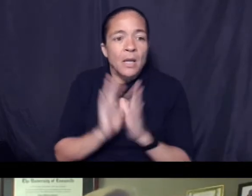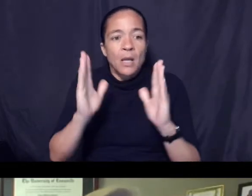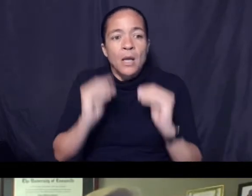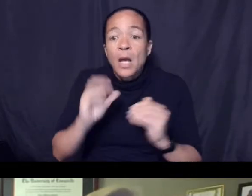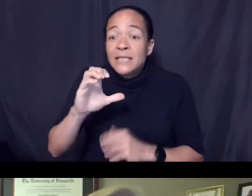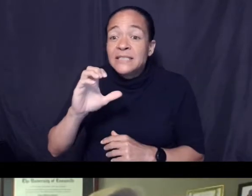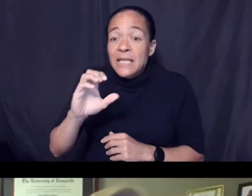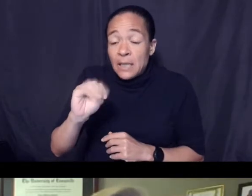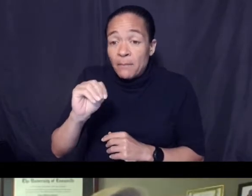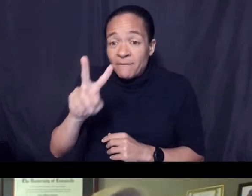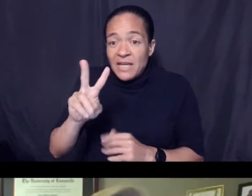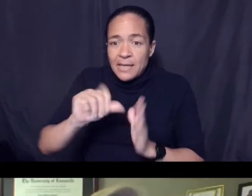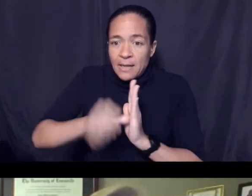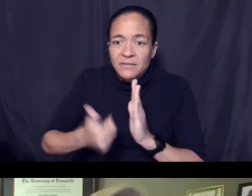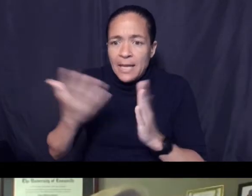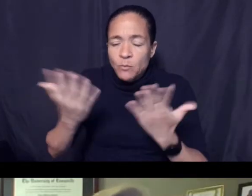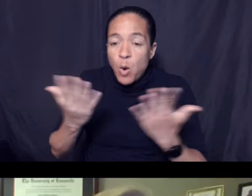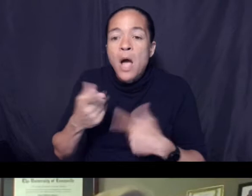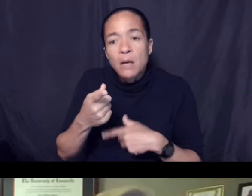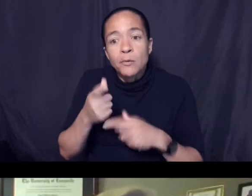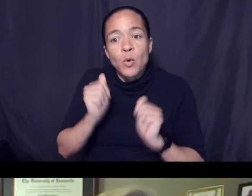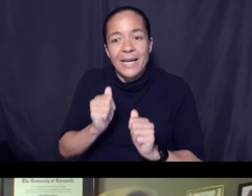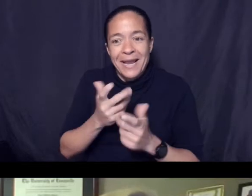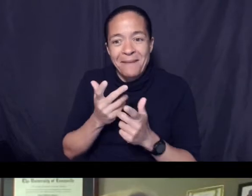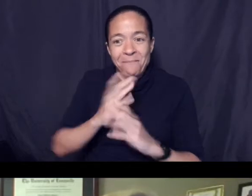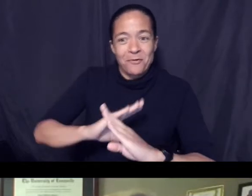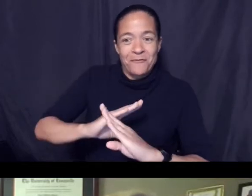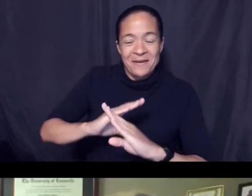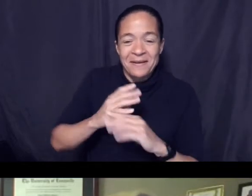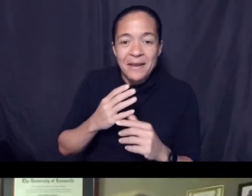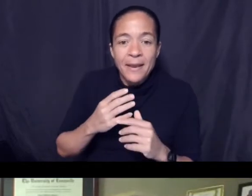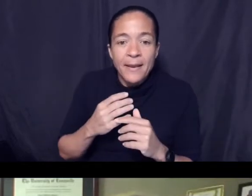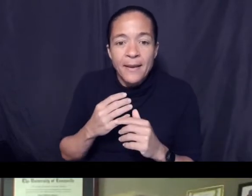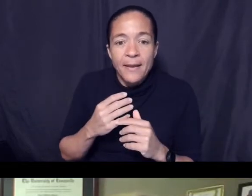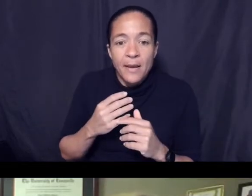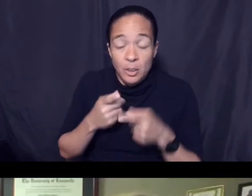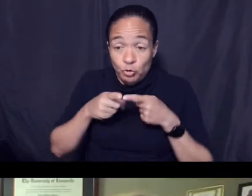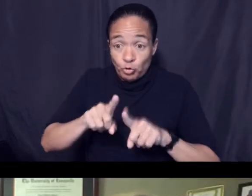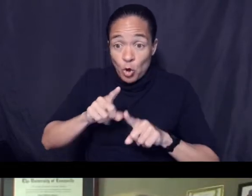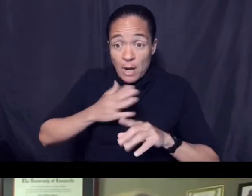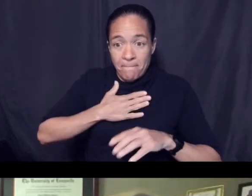Foundation wants to emphasize is CMV is largely preventable. It's my hope that during my